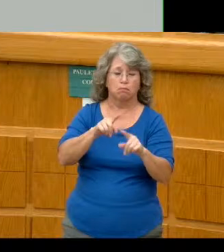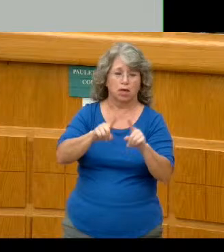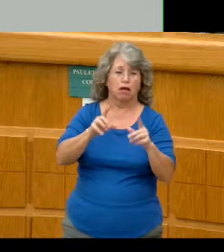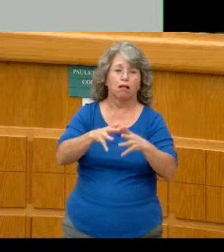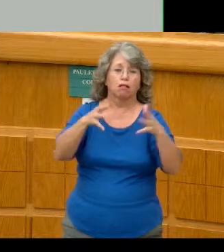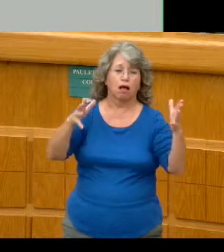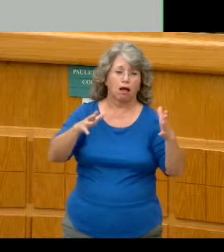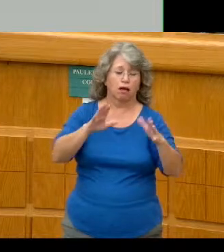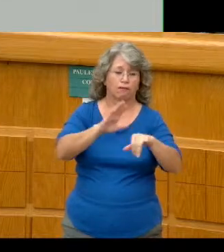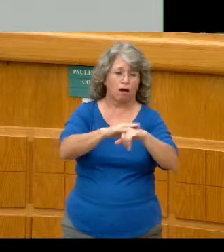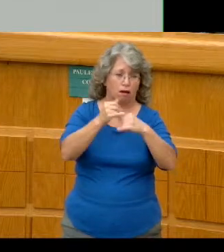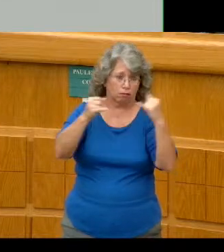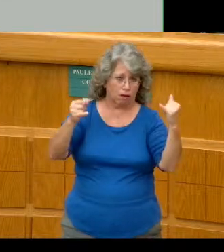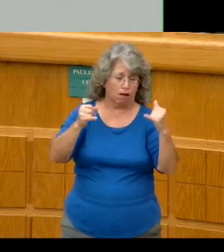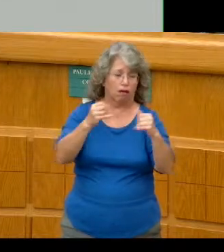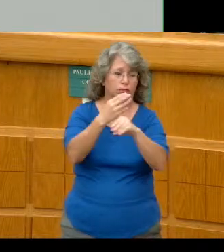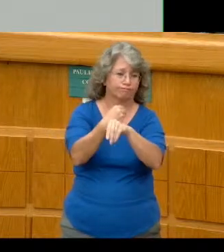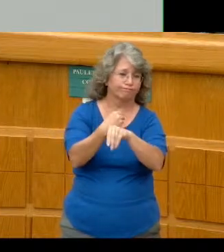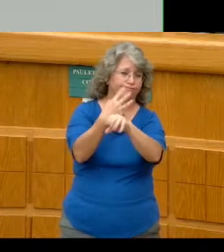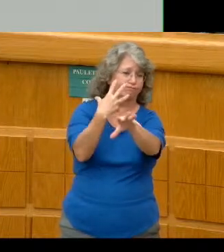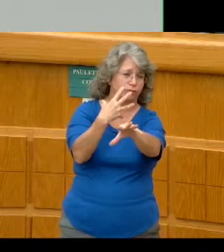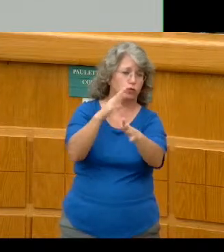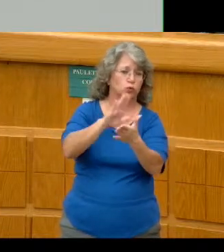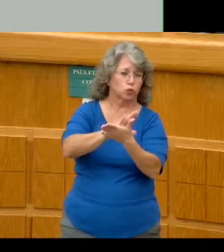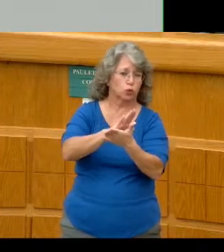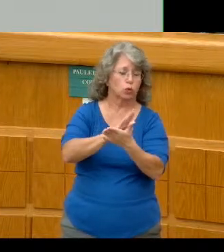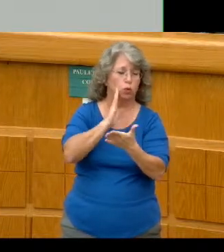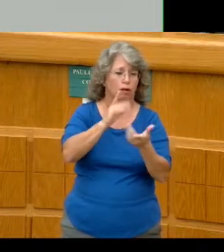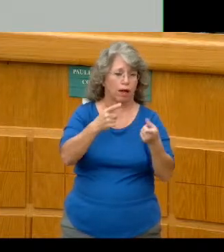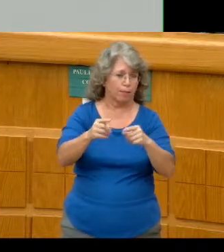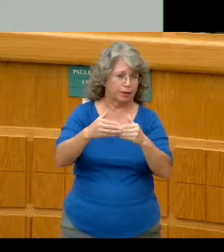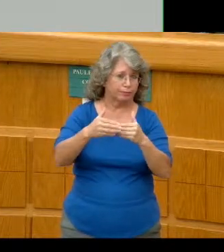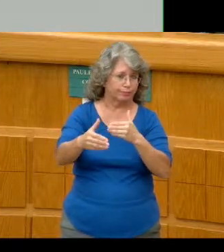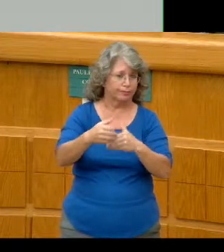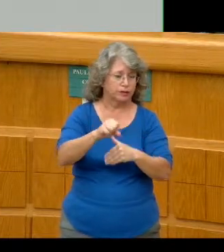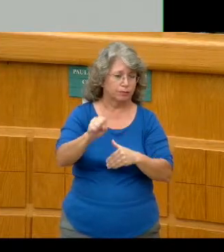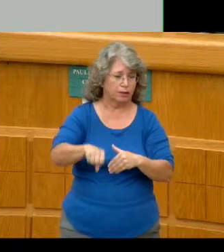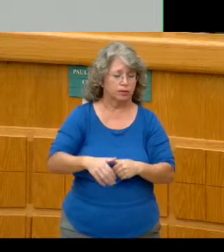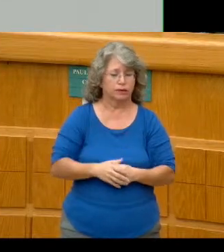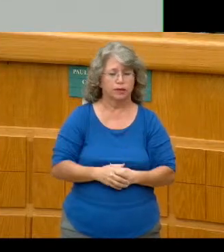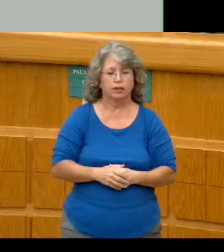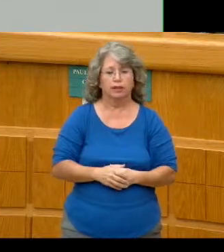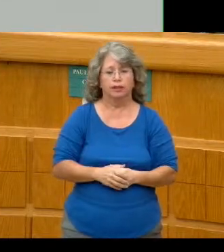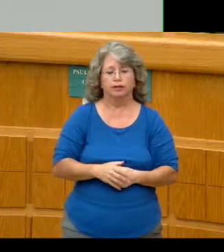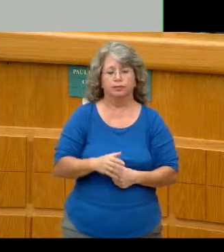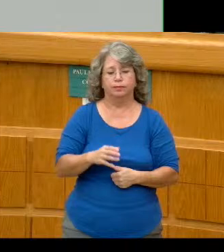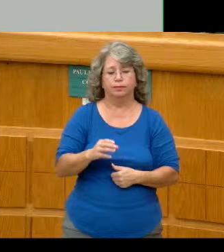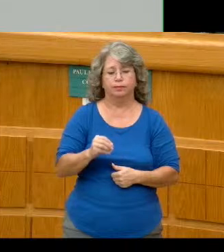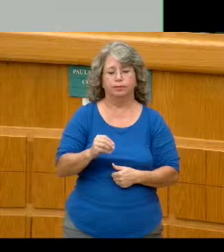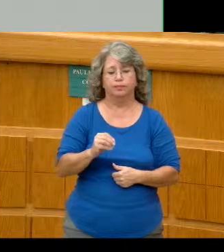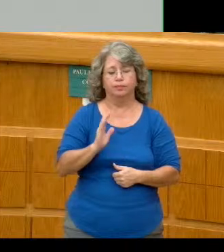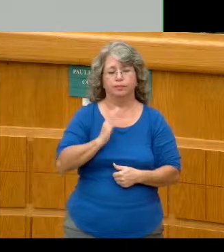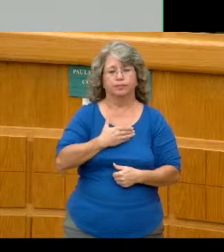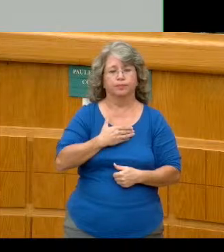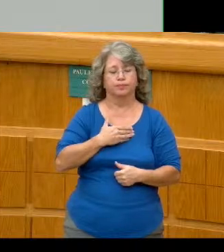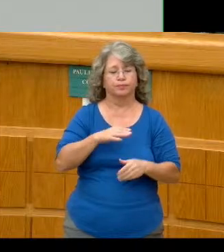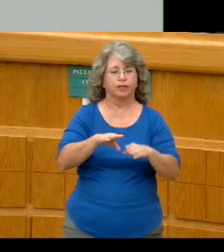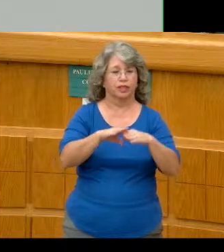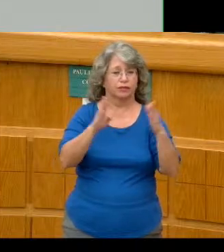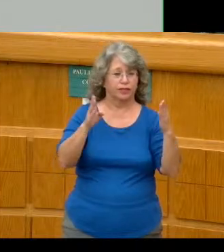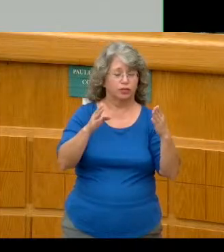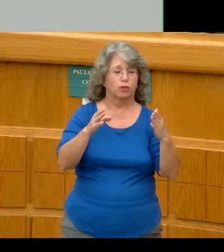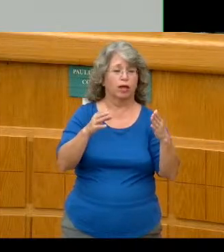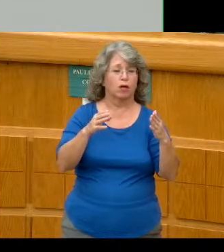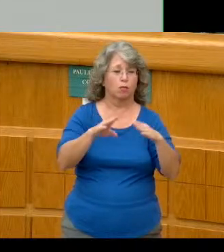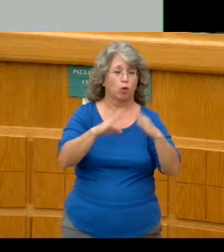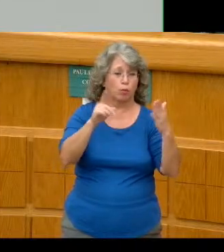be taking place over the course of the semester. And then in terms of our rolling back these interventions, we've gone through Open Texas